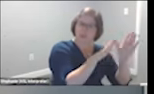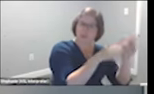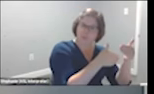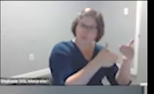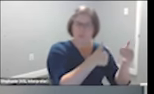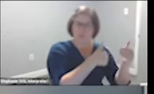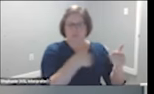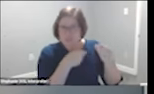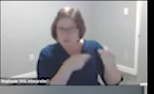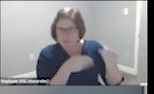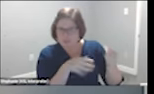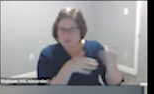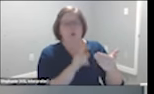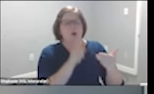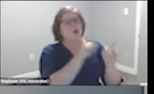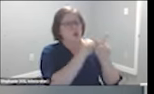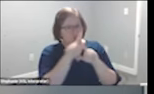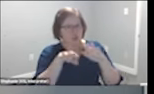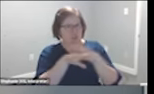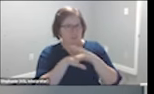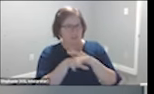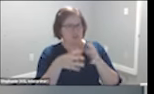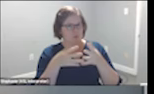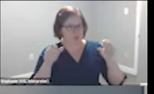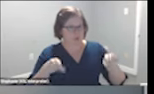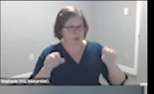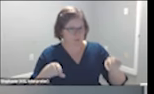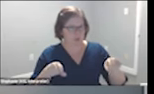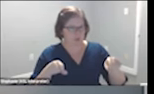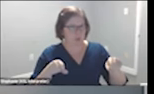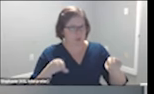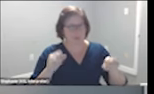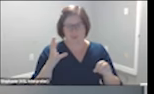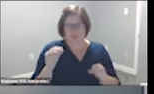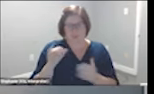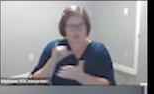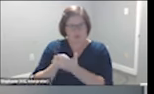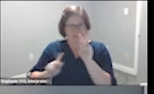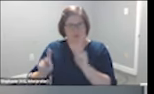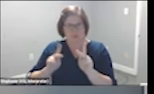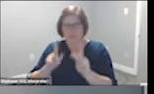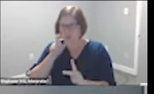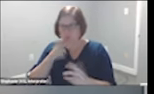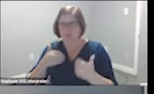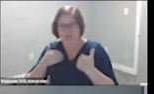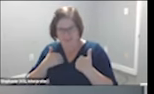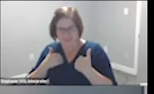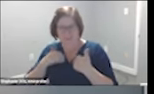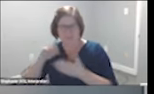room are as accessible as possible so that naturally students with disabilities can exist in